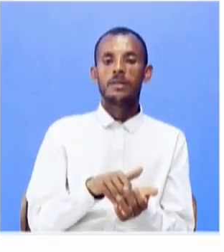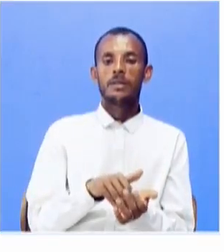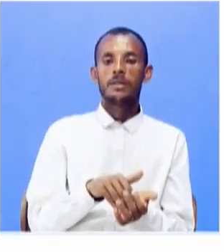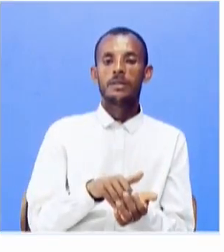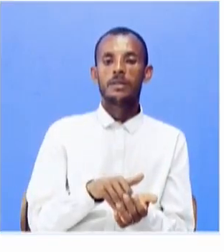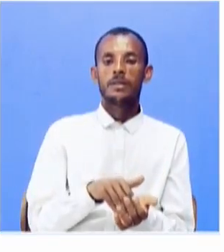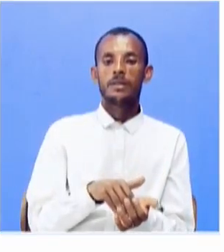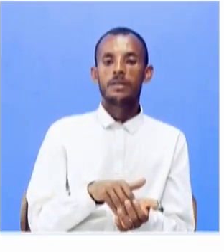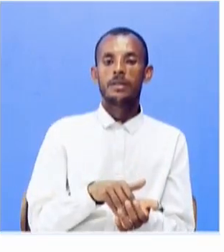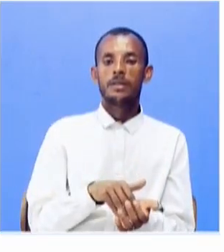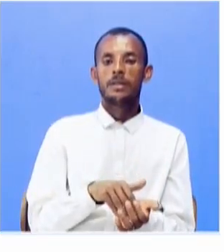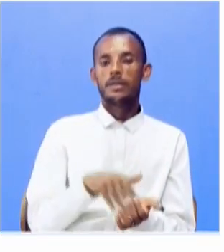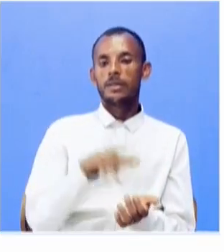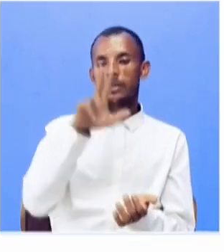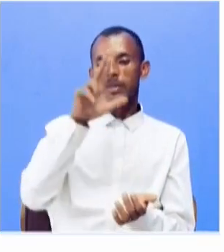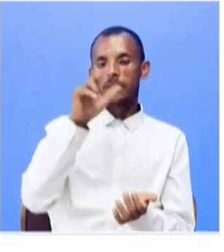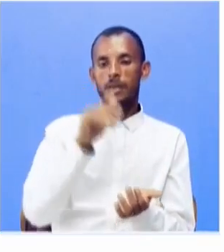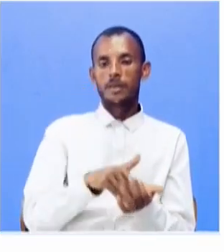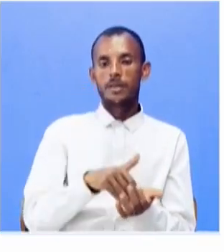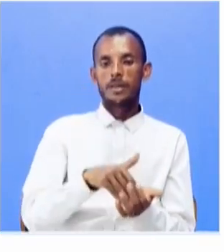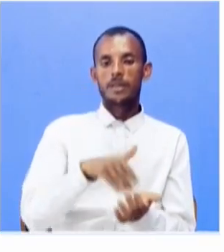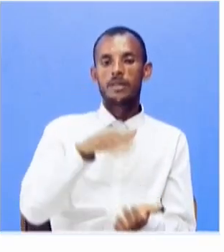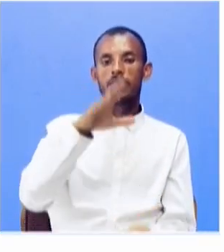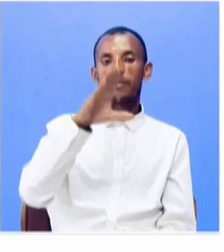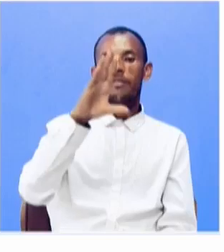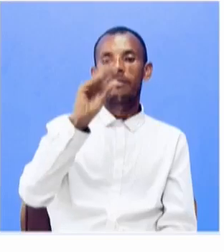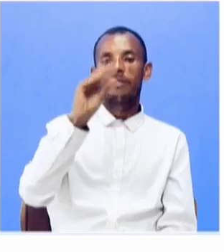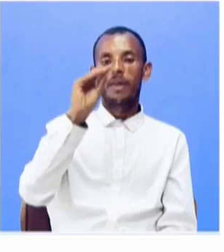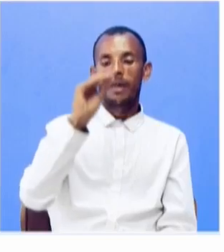on their 3,050.